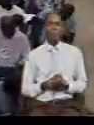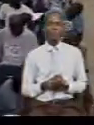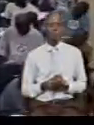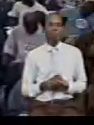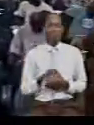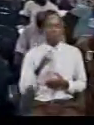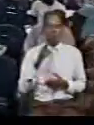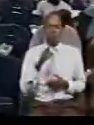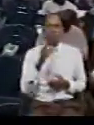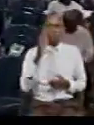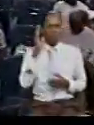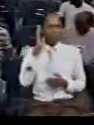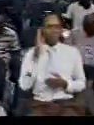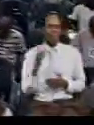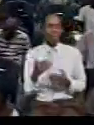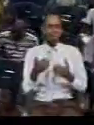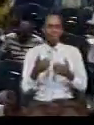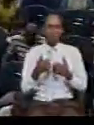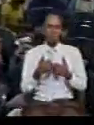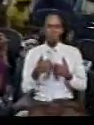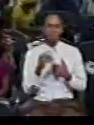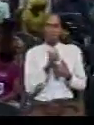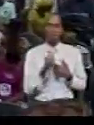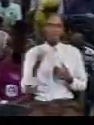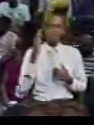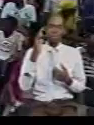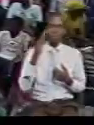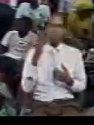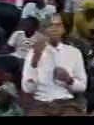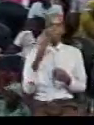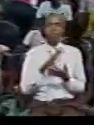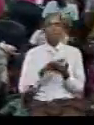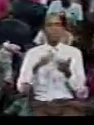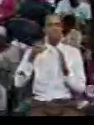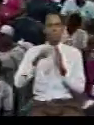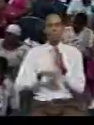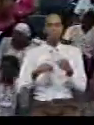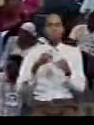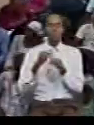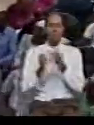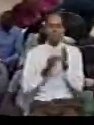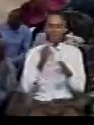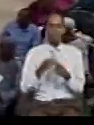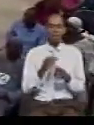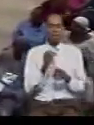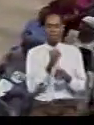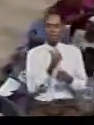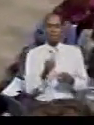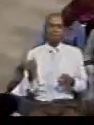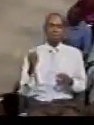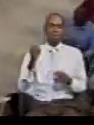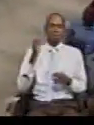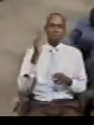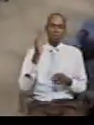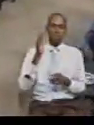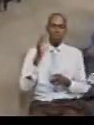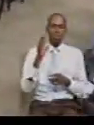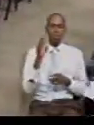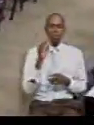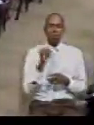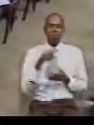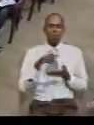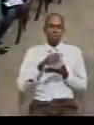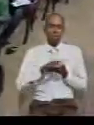You will have a testimony of righteousness. A testimony of the purified life.